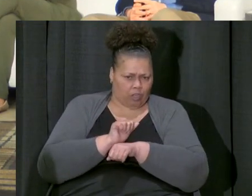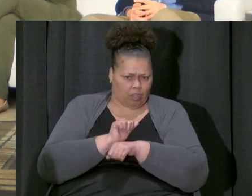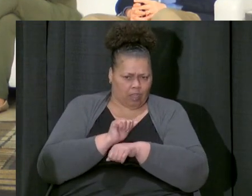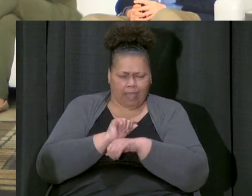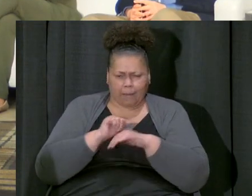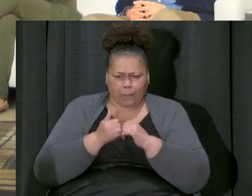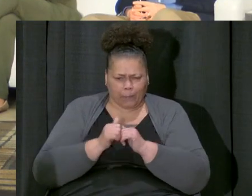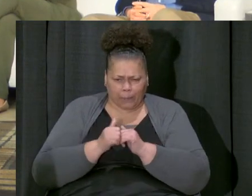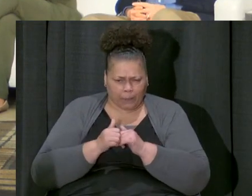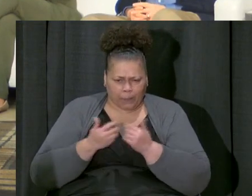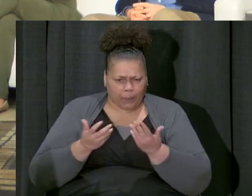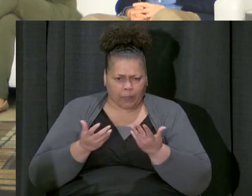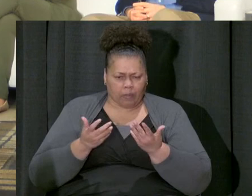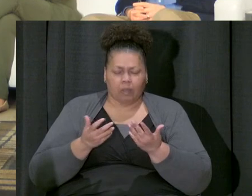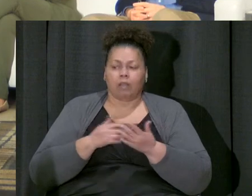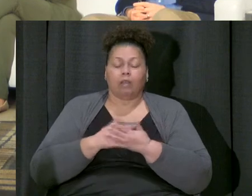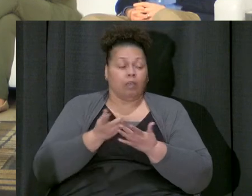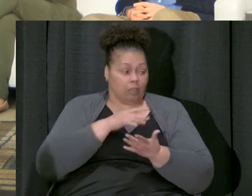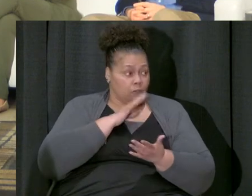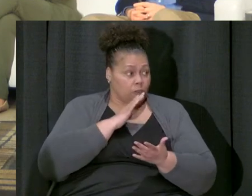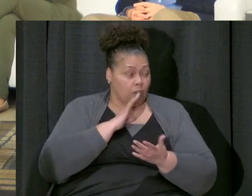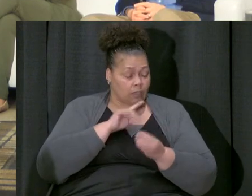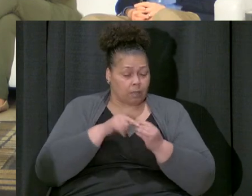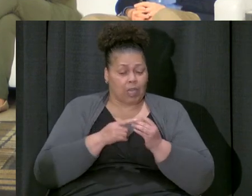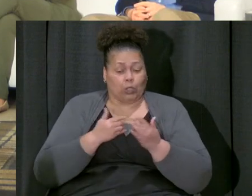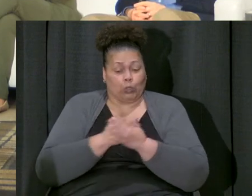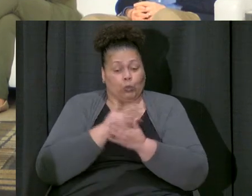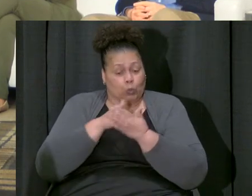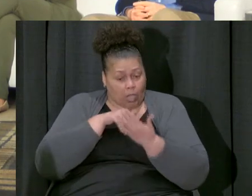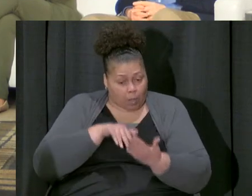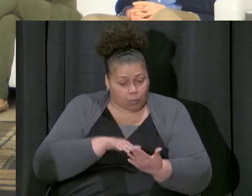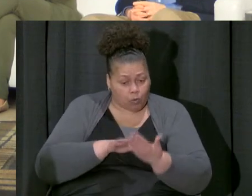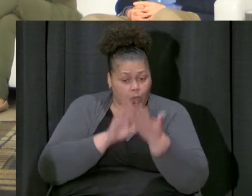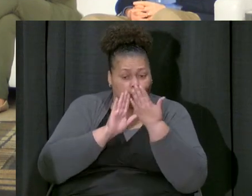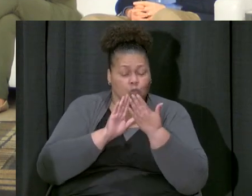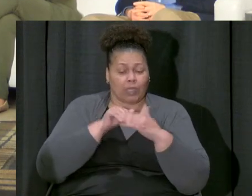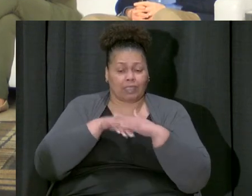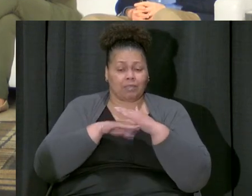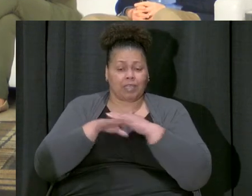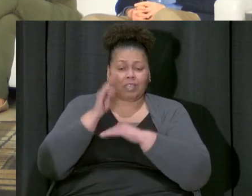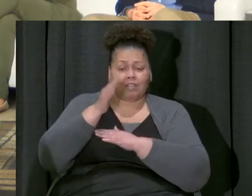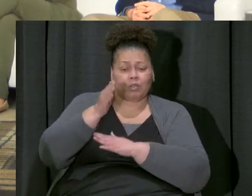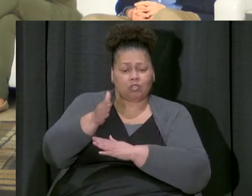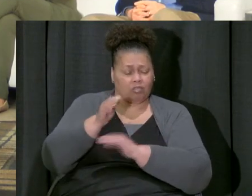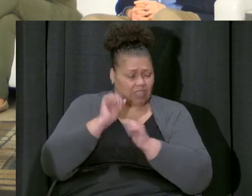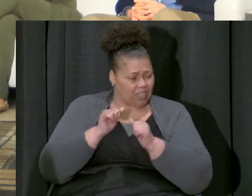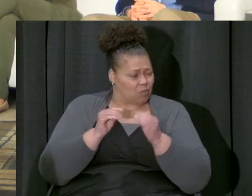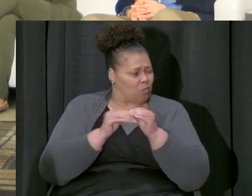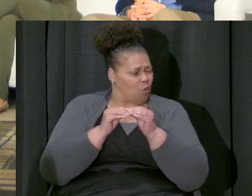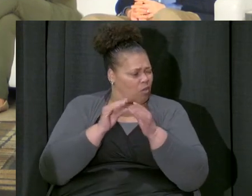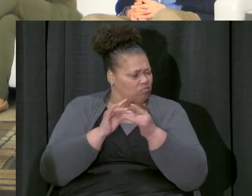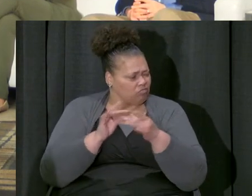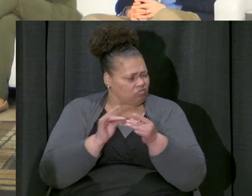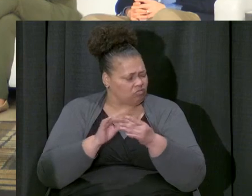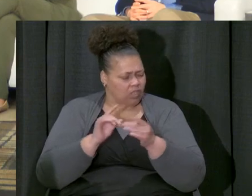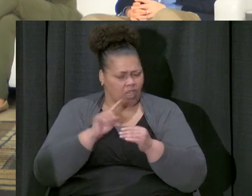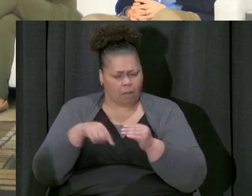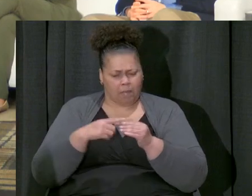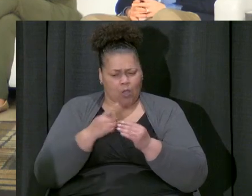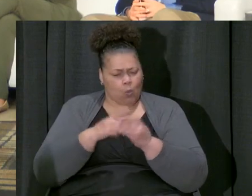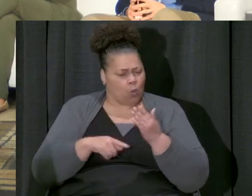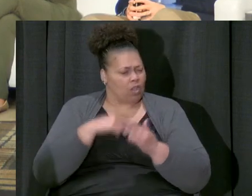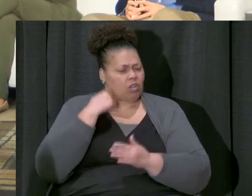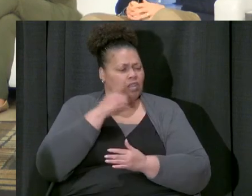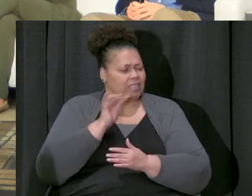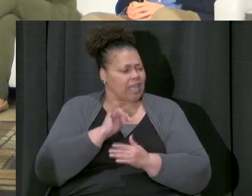Let's see. So you talked about a new approach to accessibility in the future. Can you tell us a little bit more about what that is,